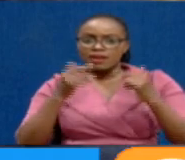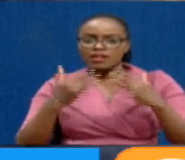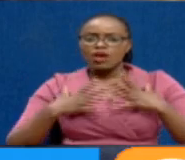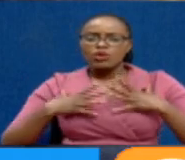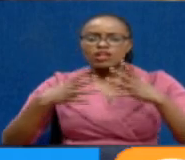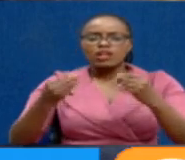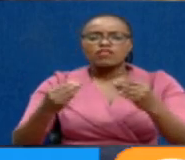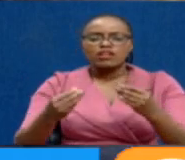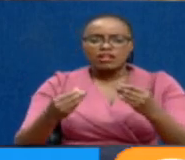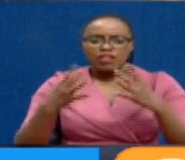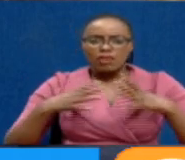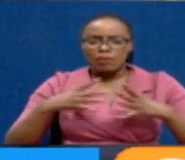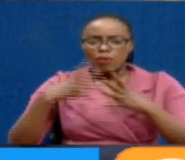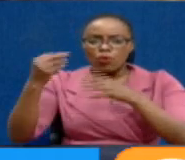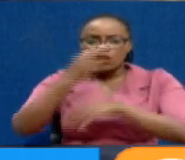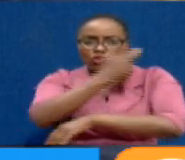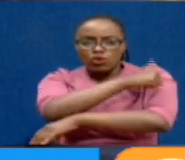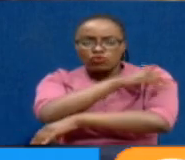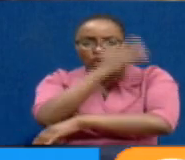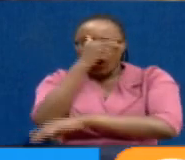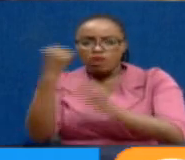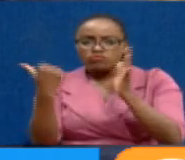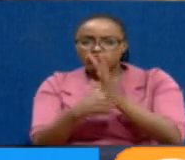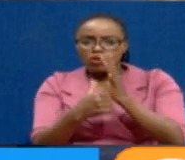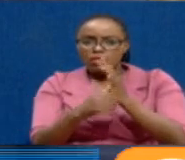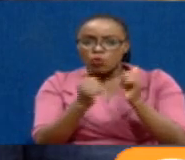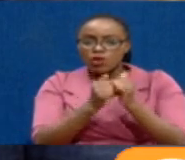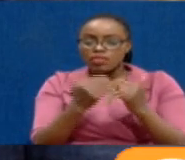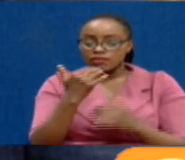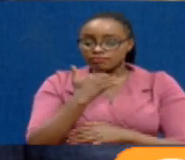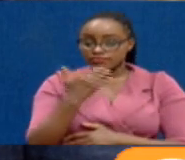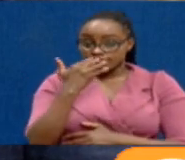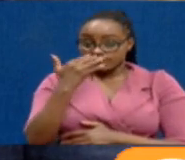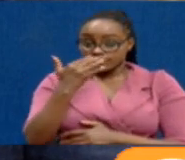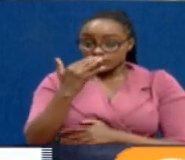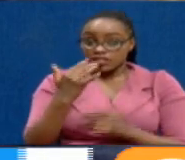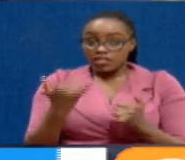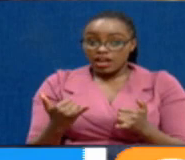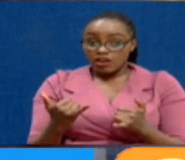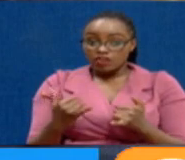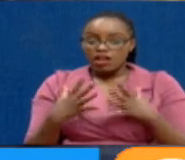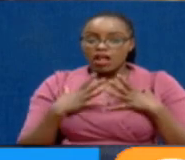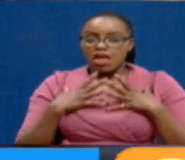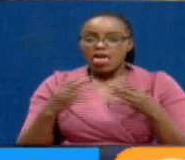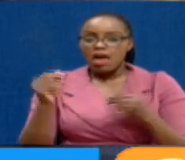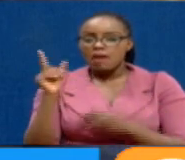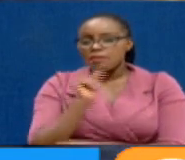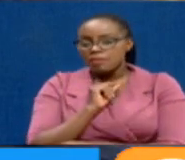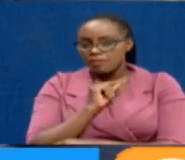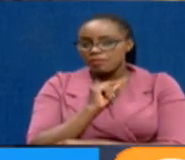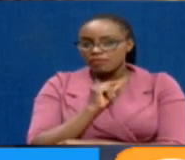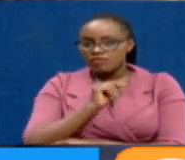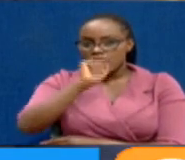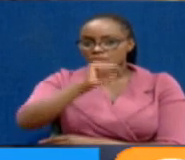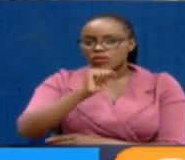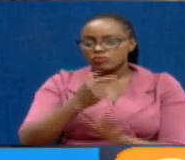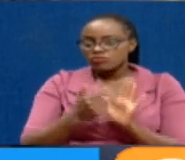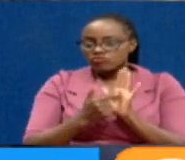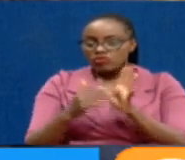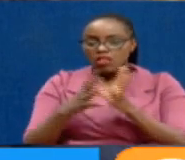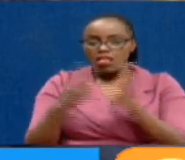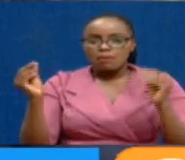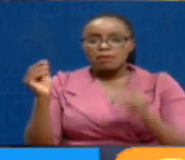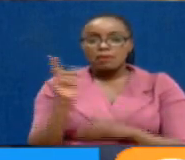is, you can imagine, the people went to hospital because they had problems with breathing, and they have now recovered, meaning their symptoms have